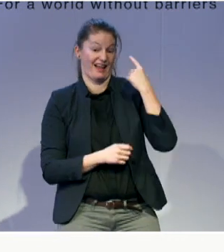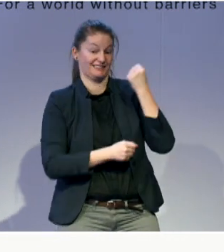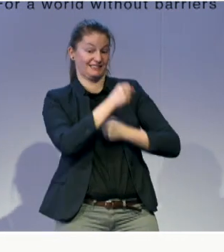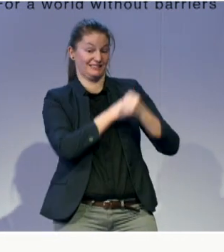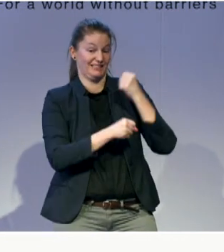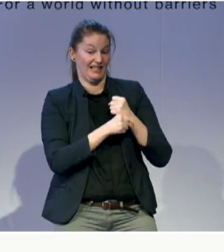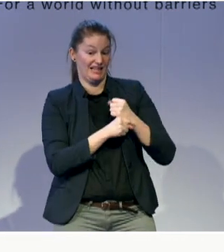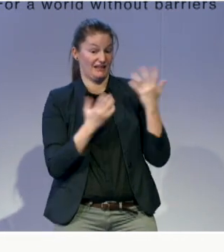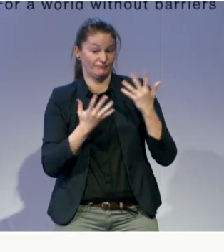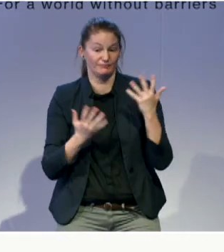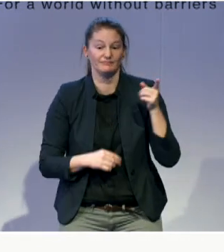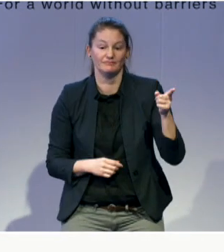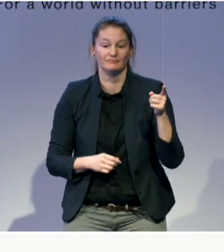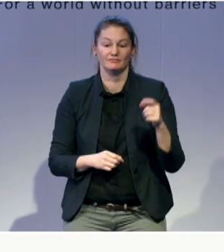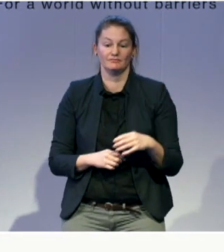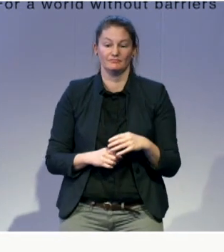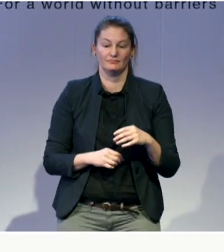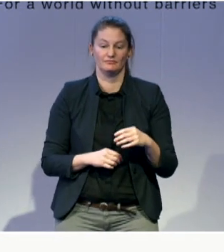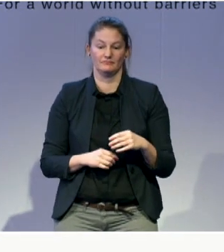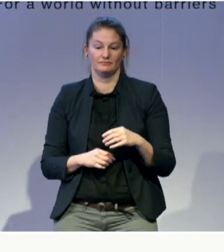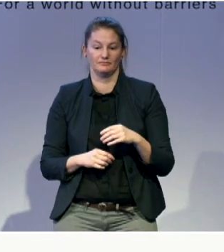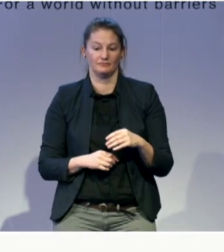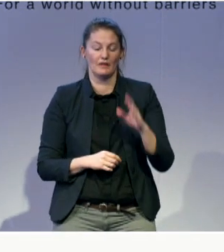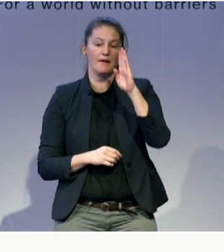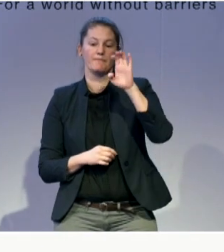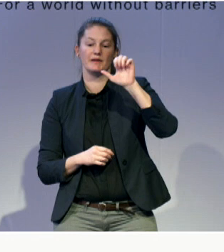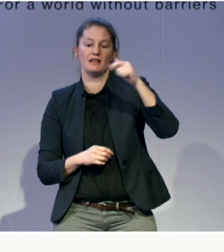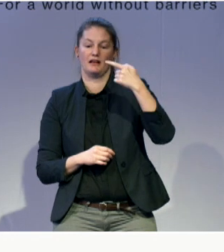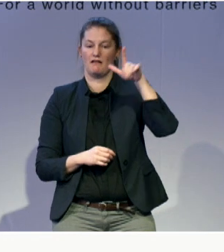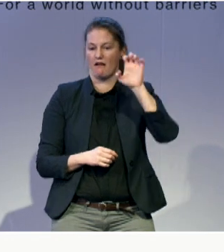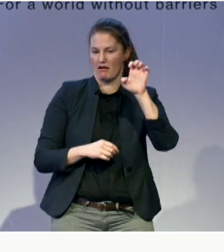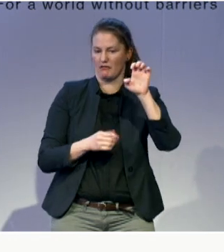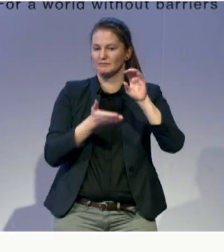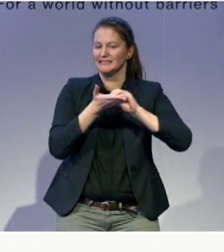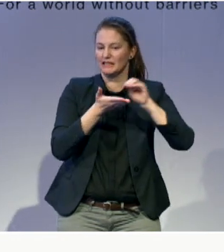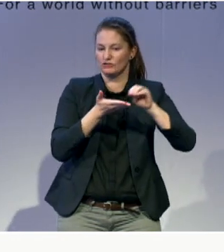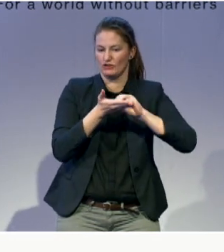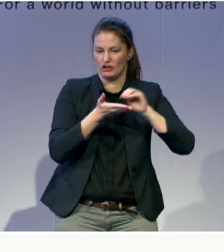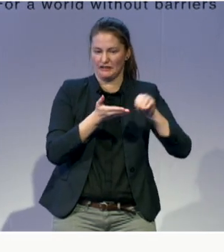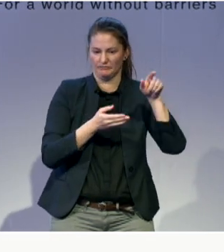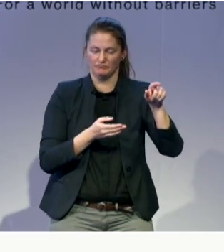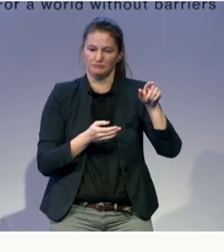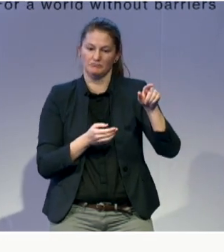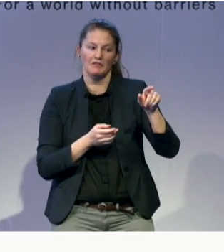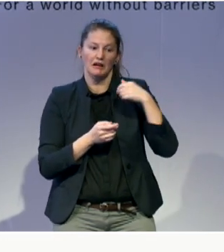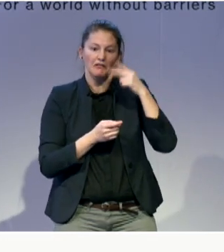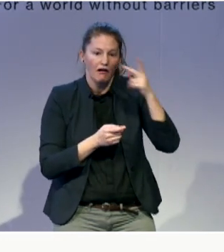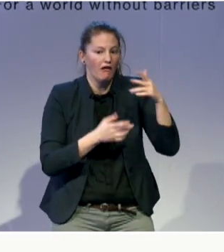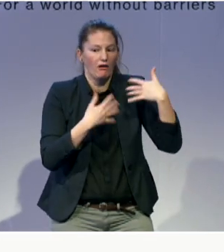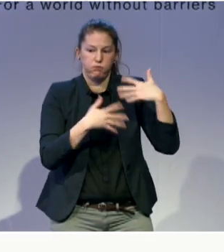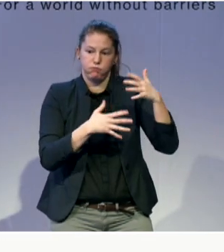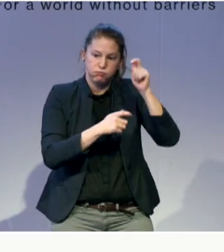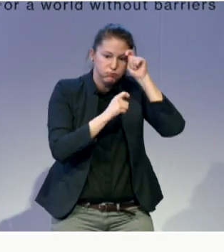to give an applause for this woman because she finally took the hypocrisy out of the United Nations and is